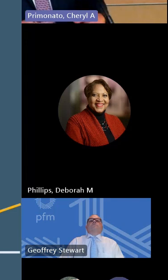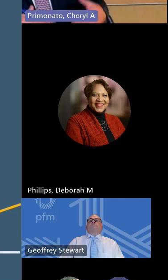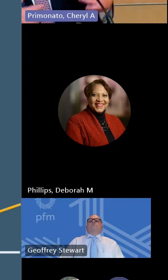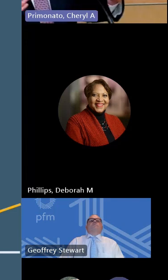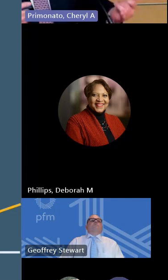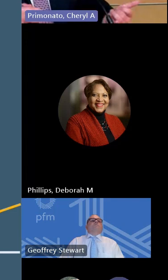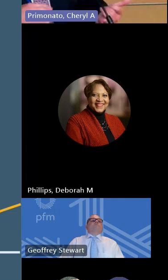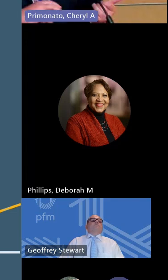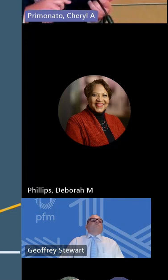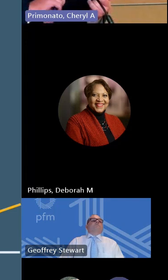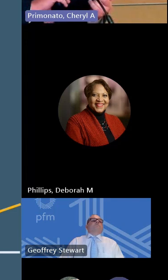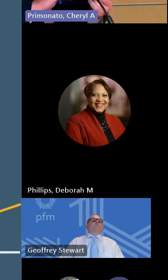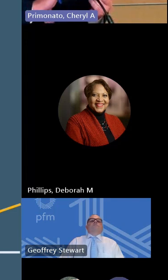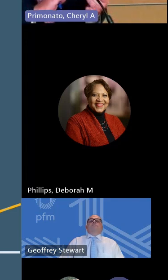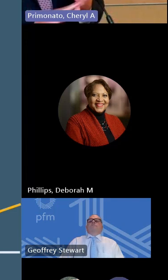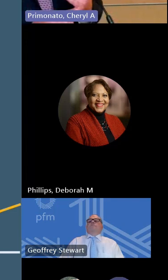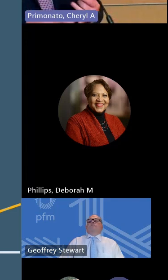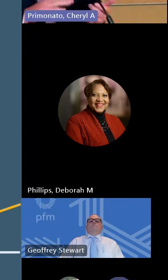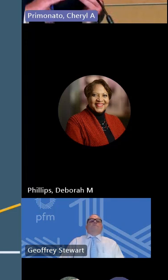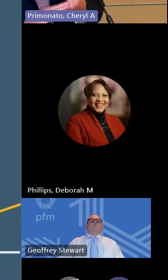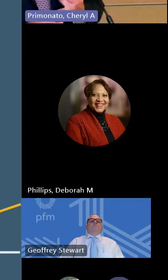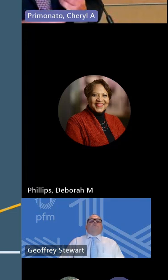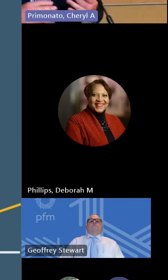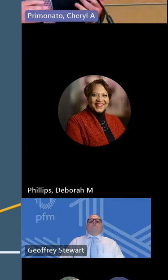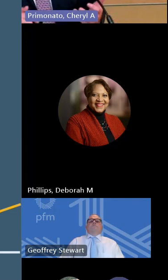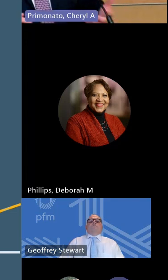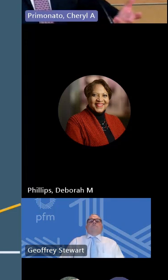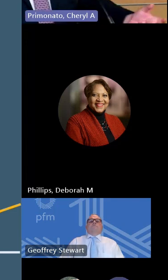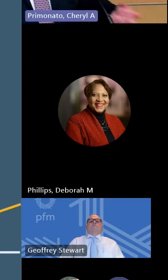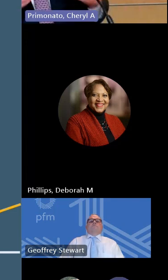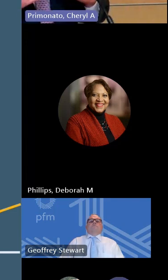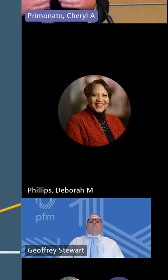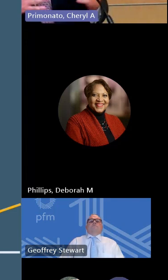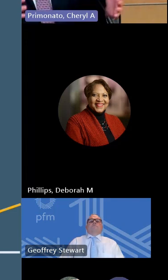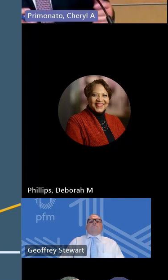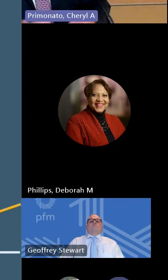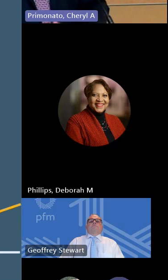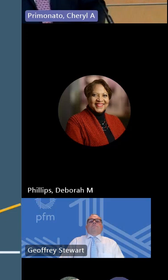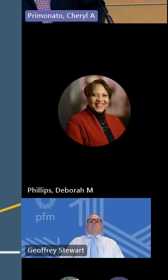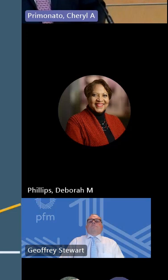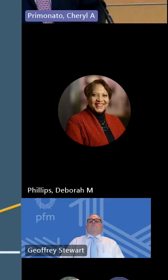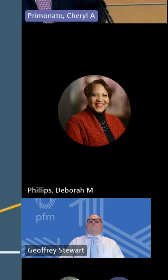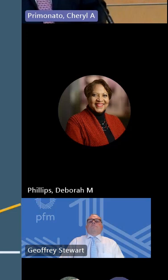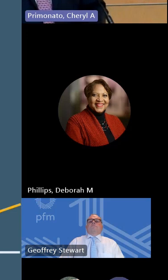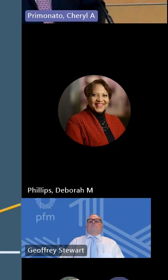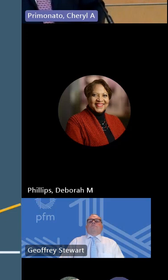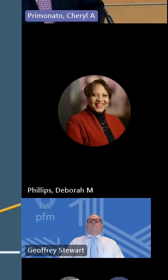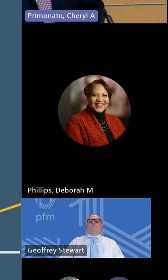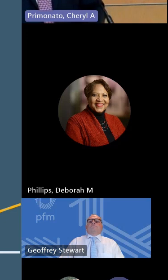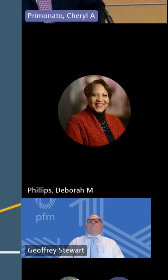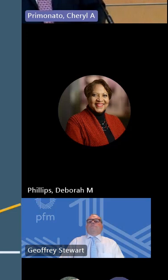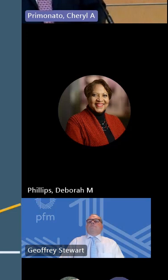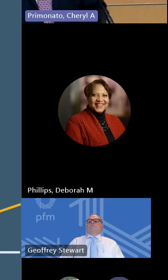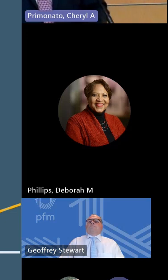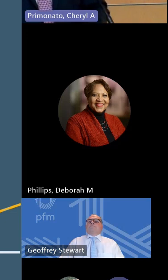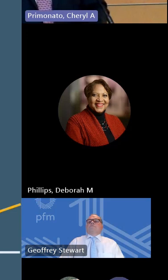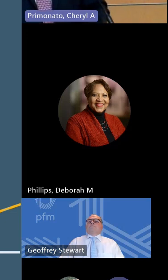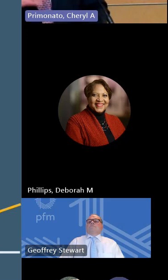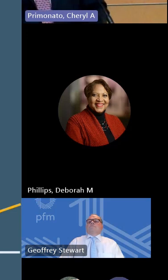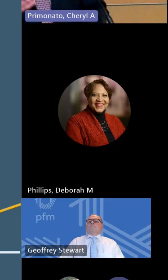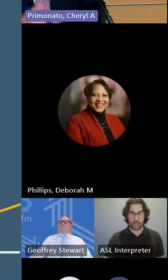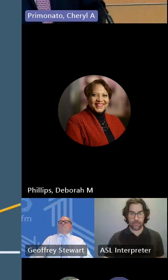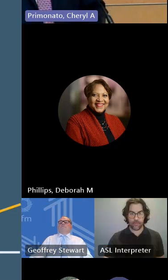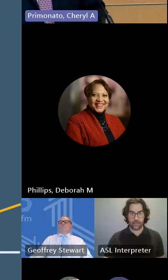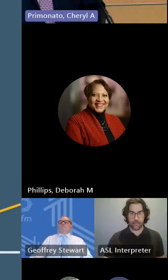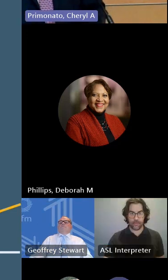by feeds such as the transit app or other third-party apps will pick up that feed, and they'll do their processes.